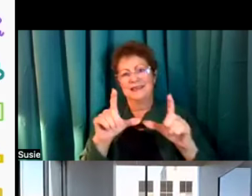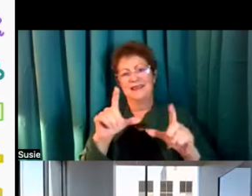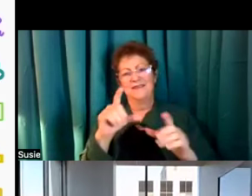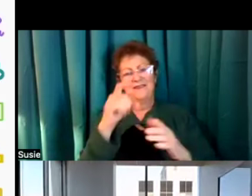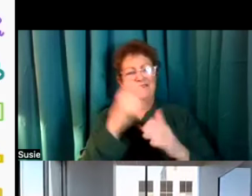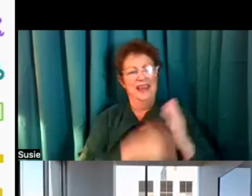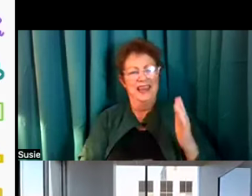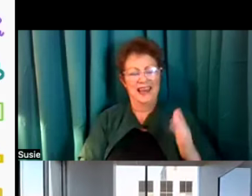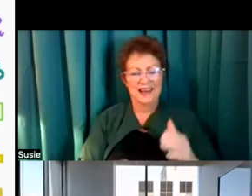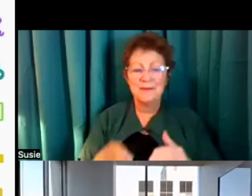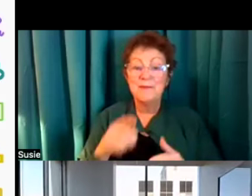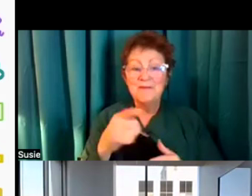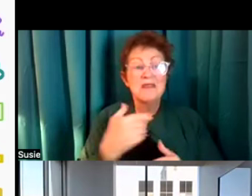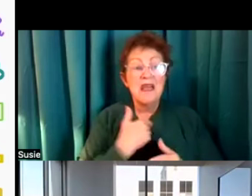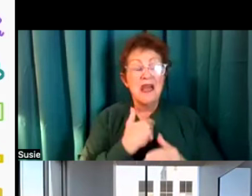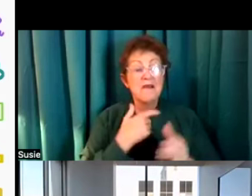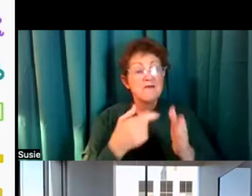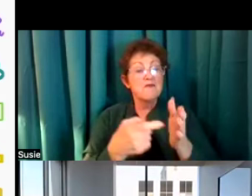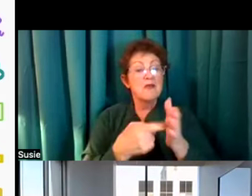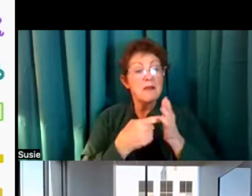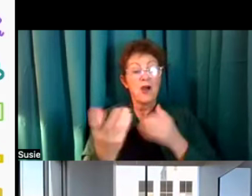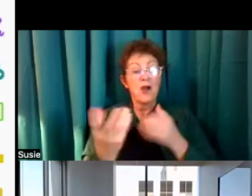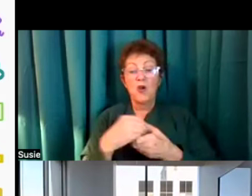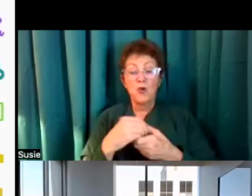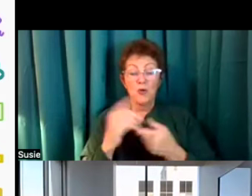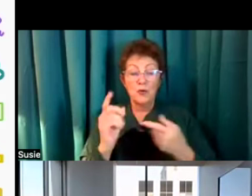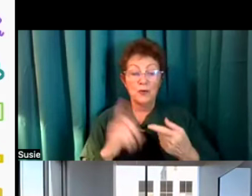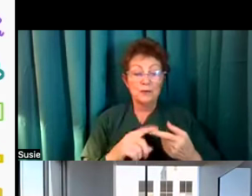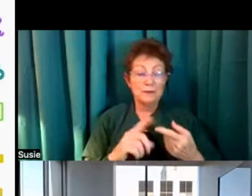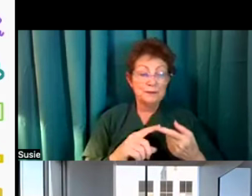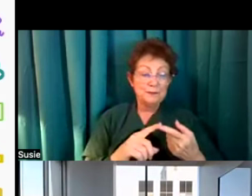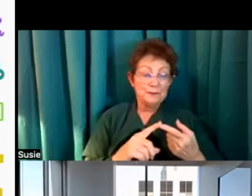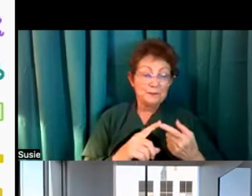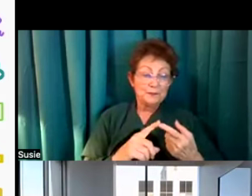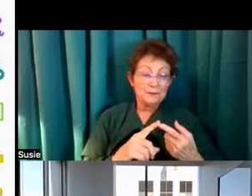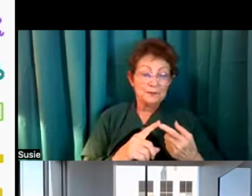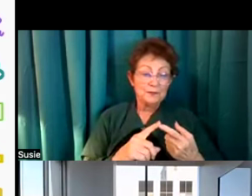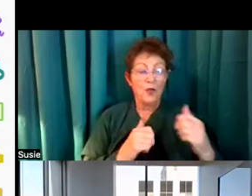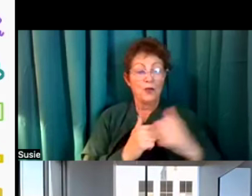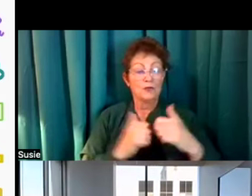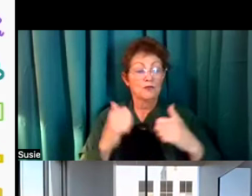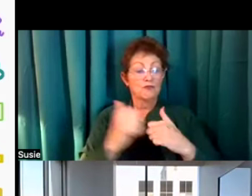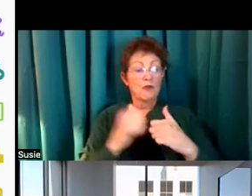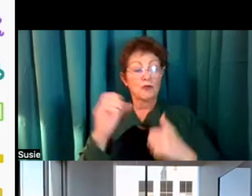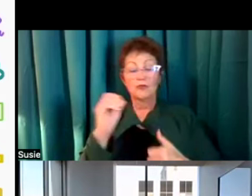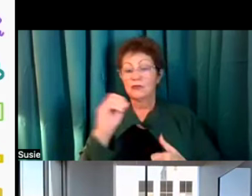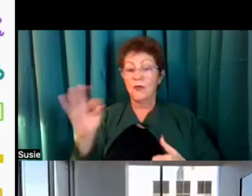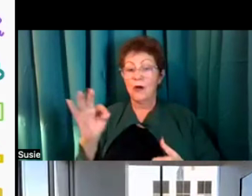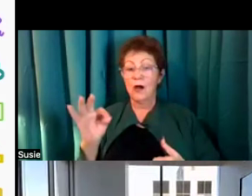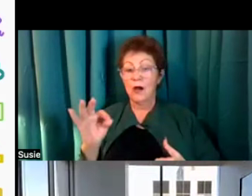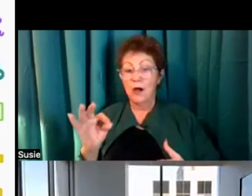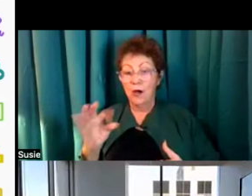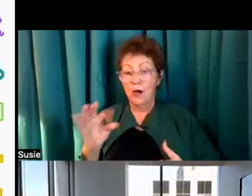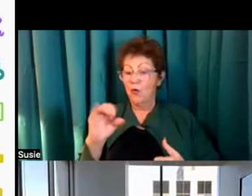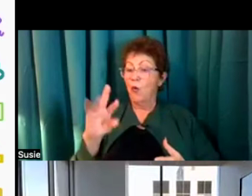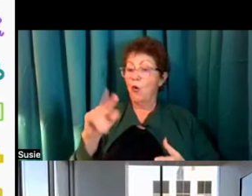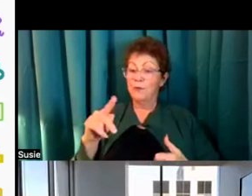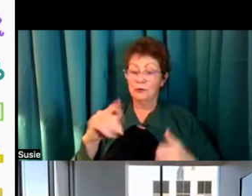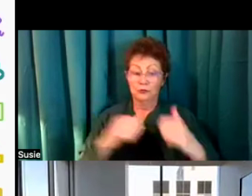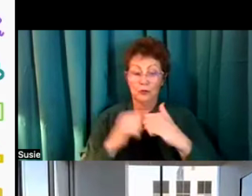so those requirements often include requirements related to the structure of the corporate structure of